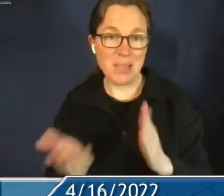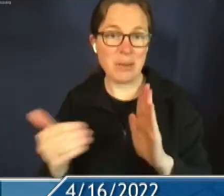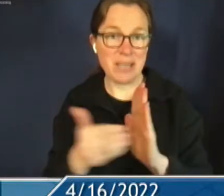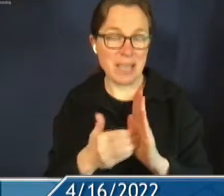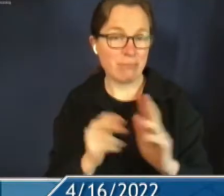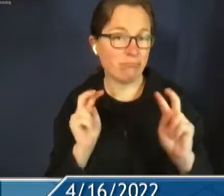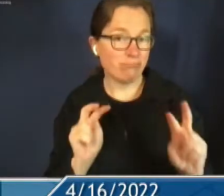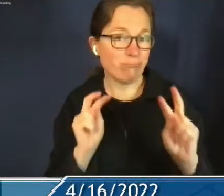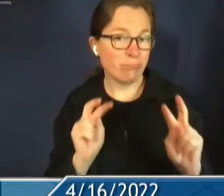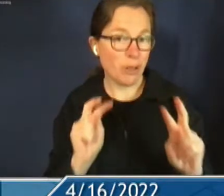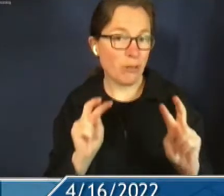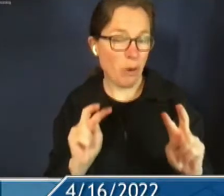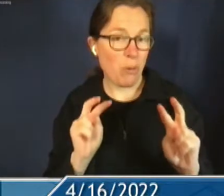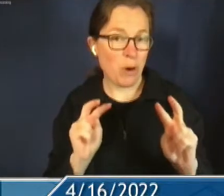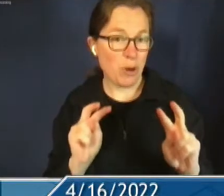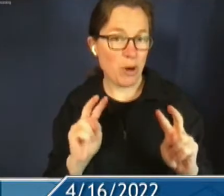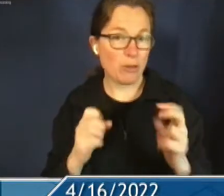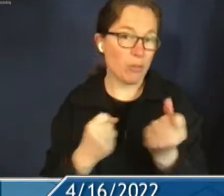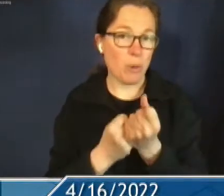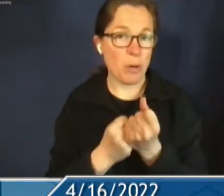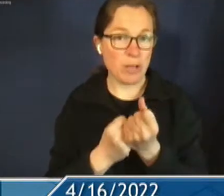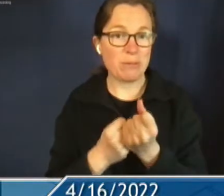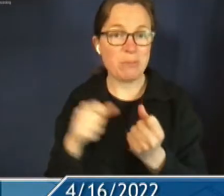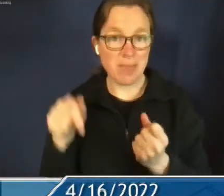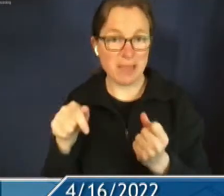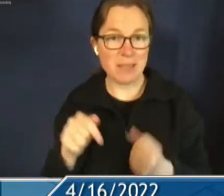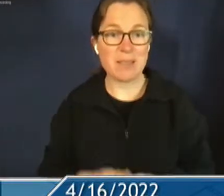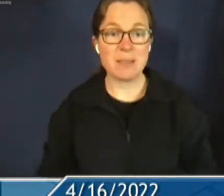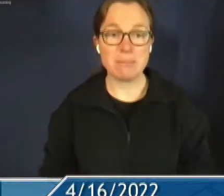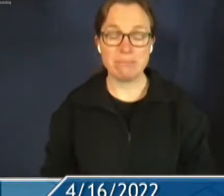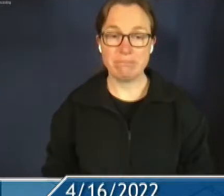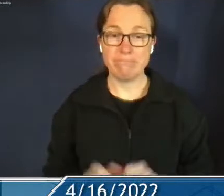to supporting this.